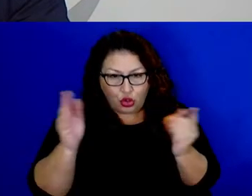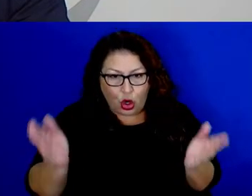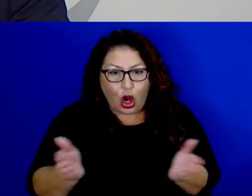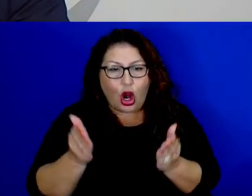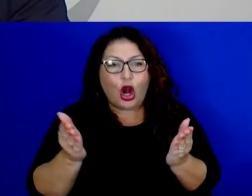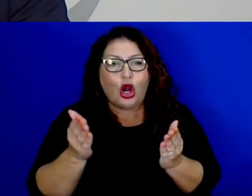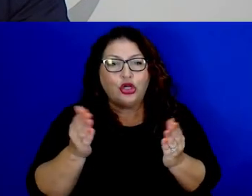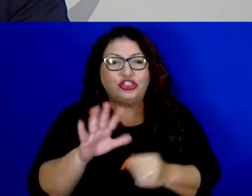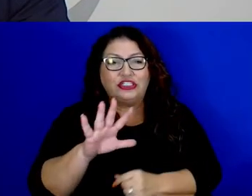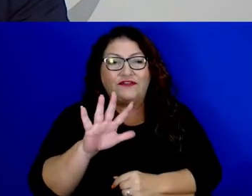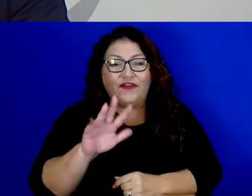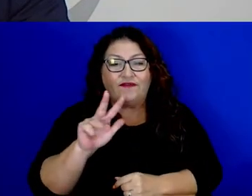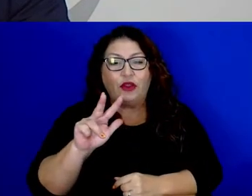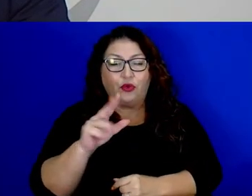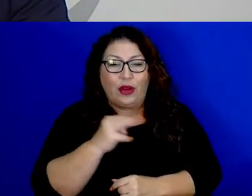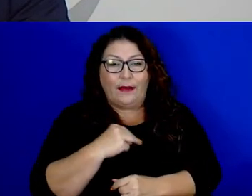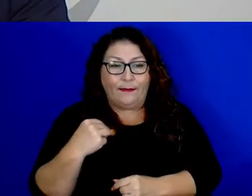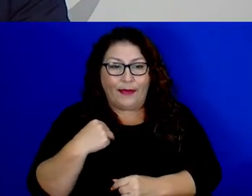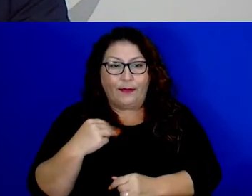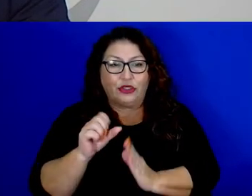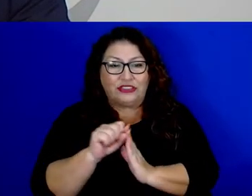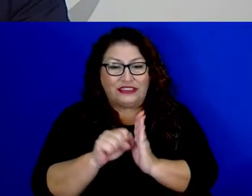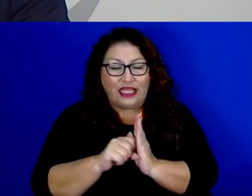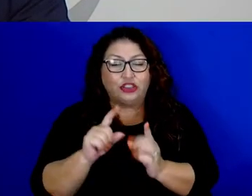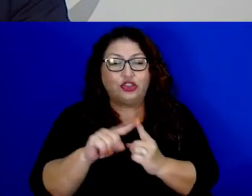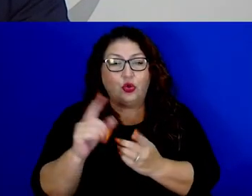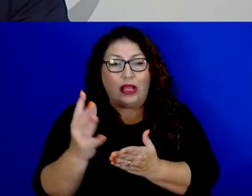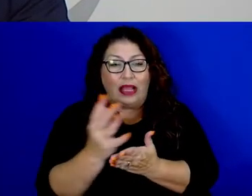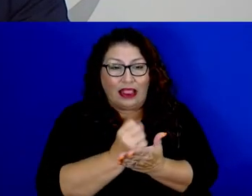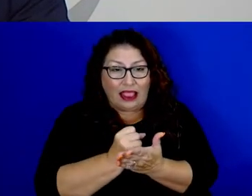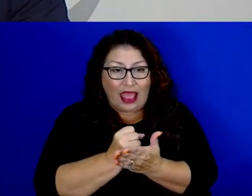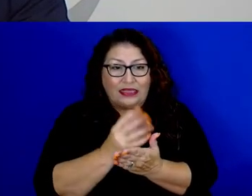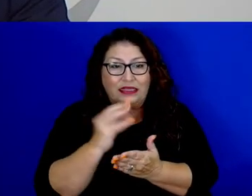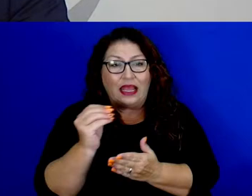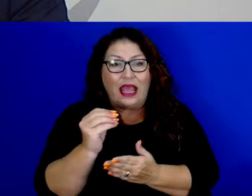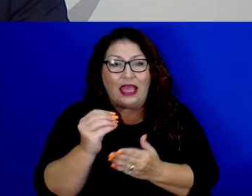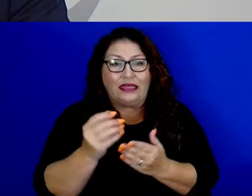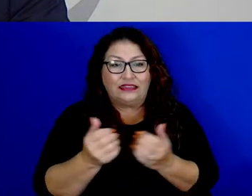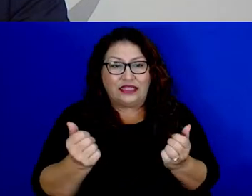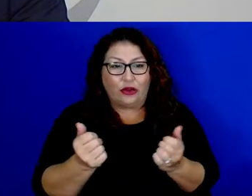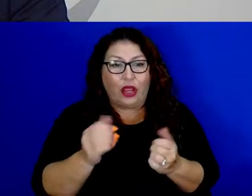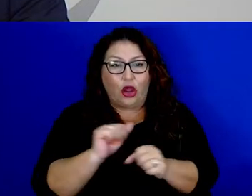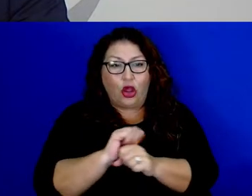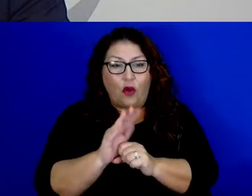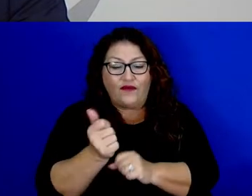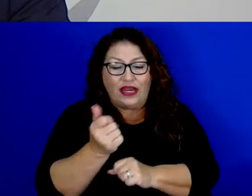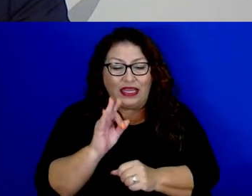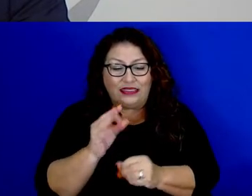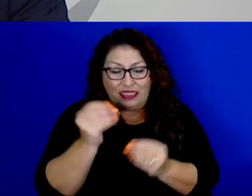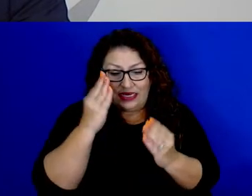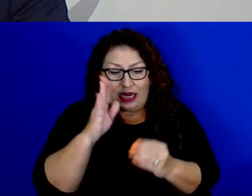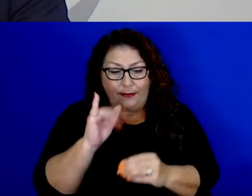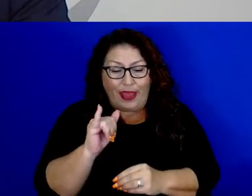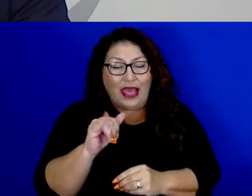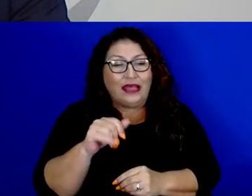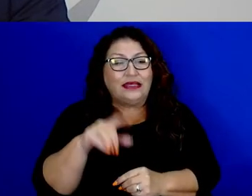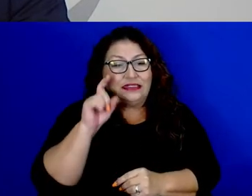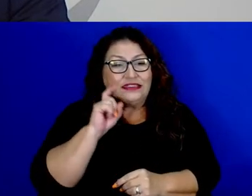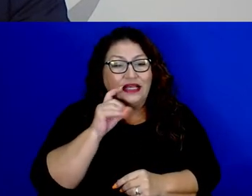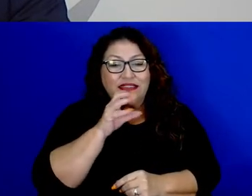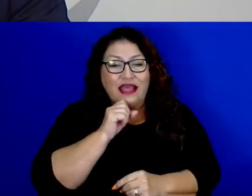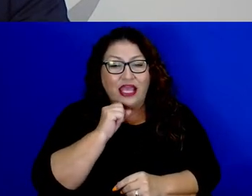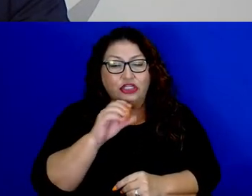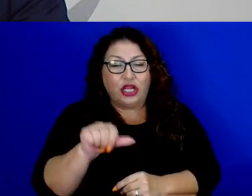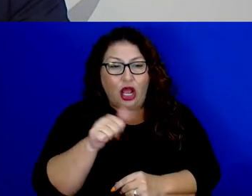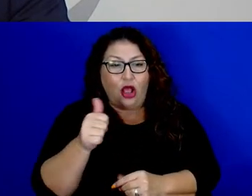member states to collect and disaggregate COVID-19 data by sex, age and other factors to